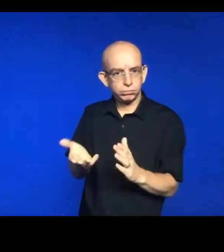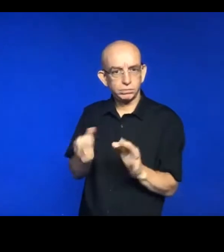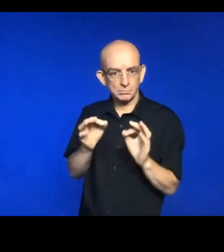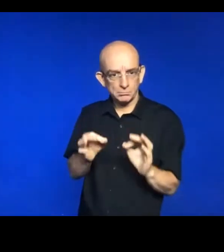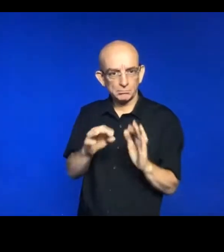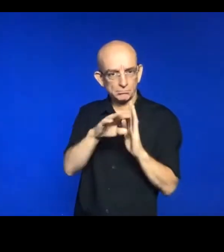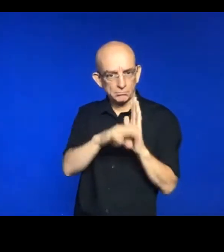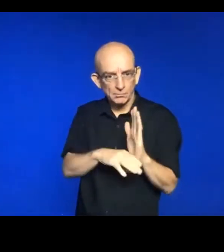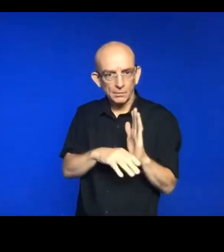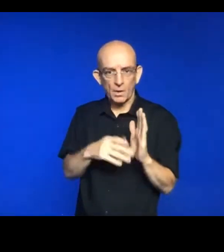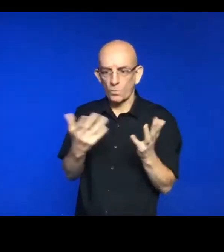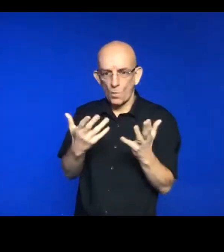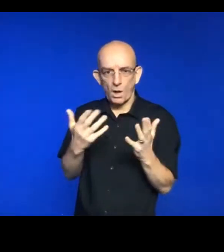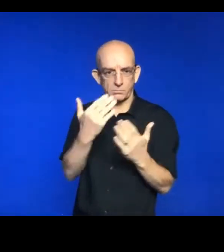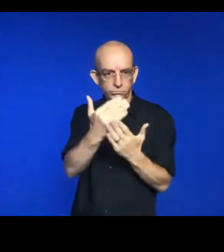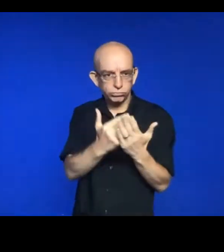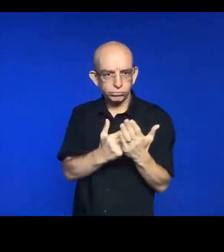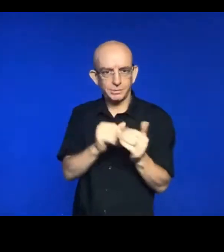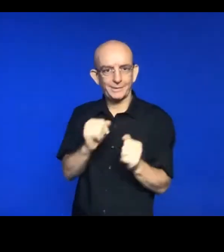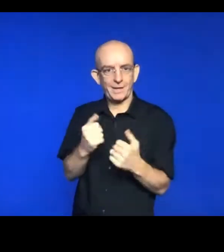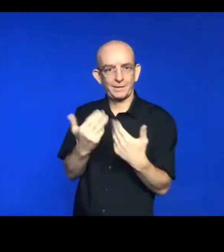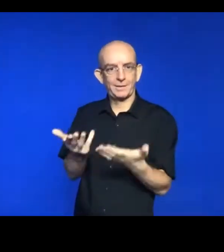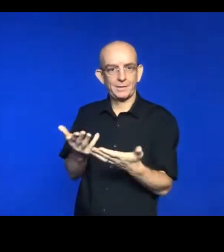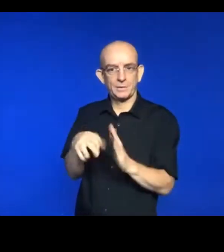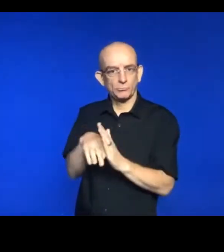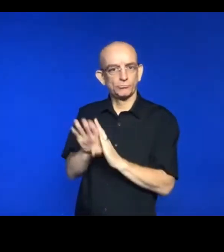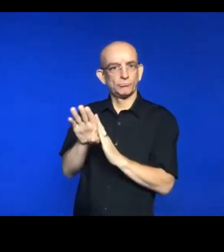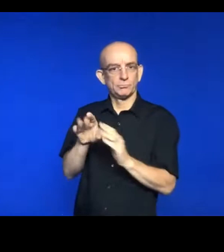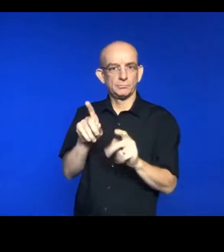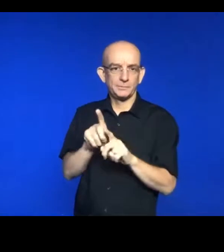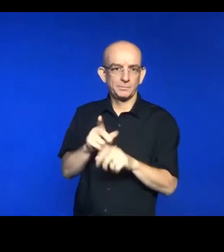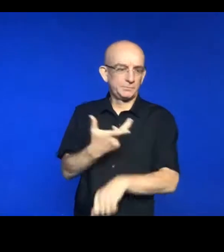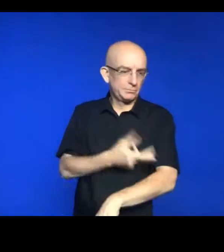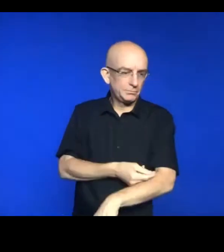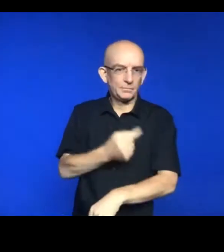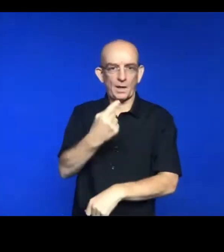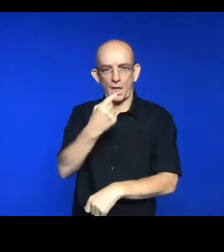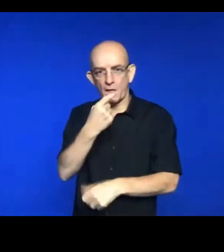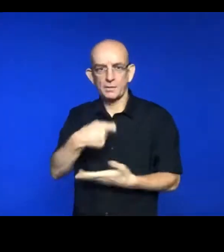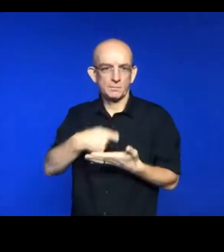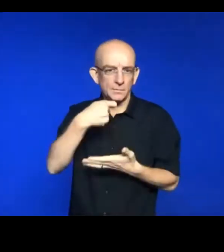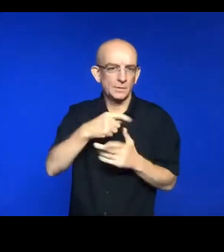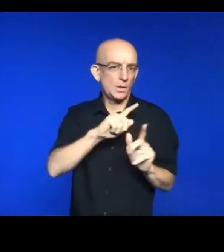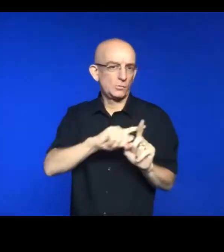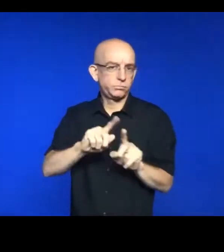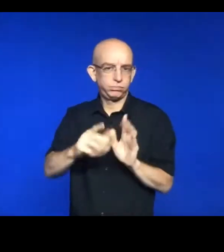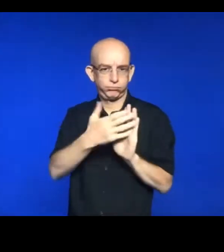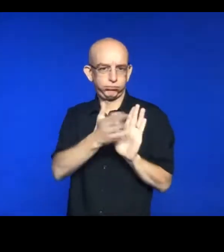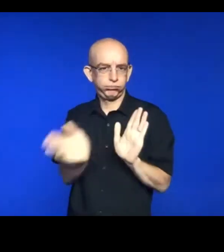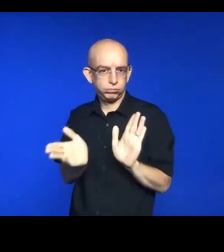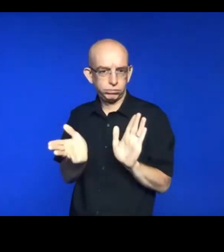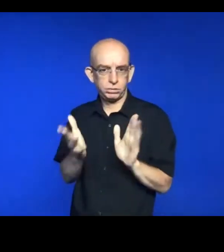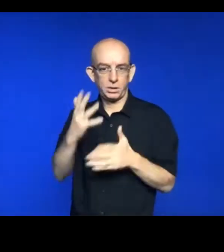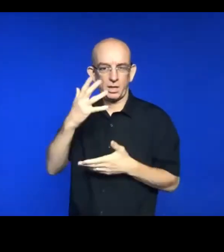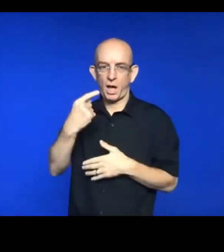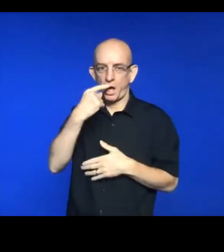And this would imply that it needs to be facilitated, the access to transportations to the